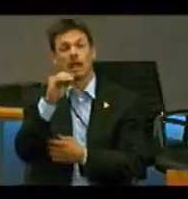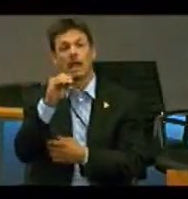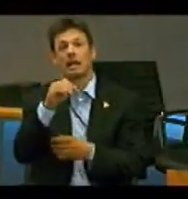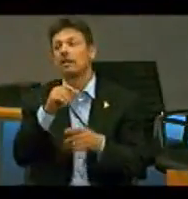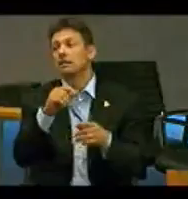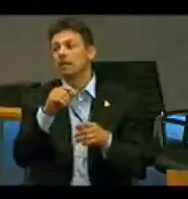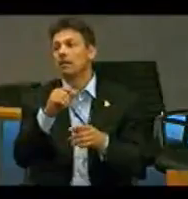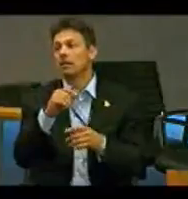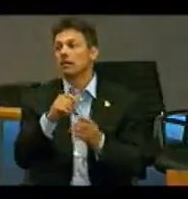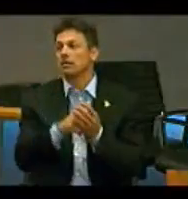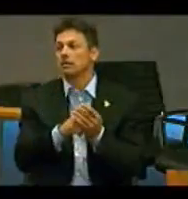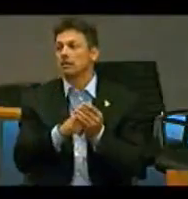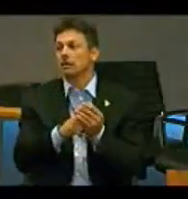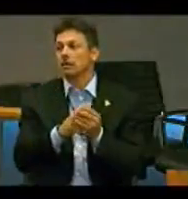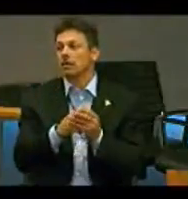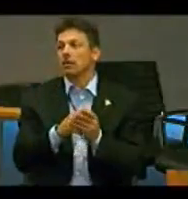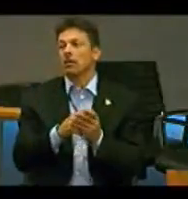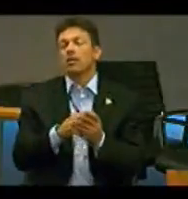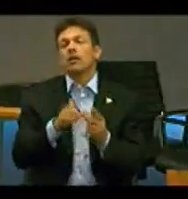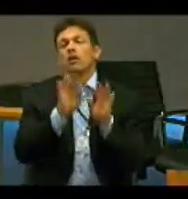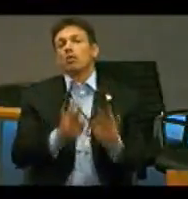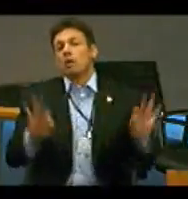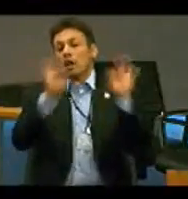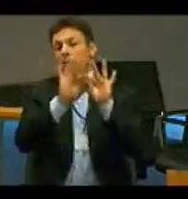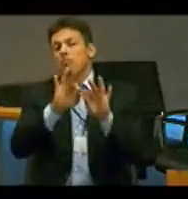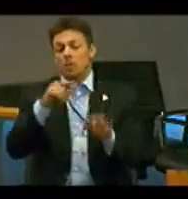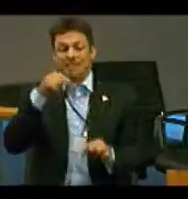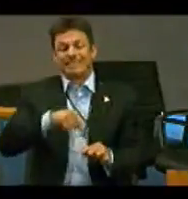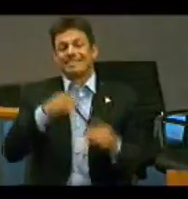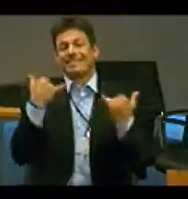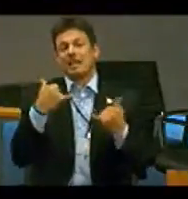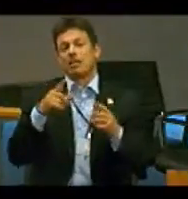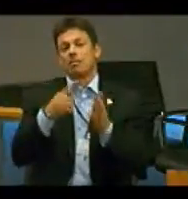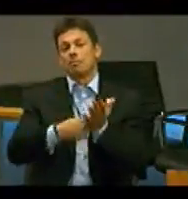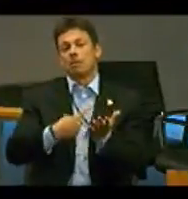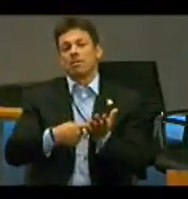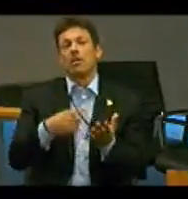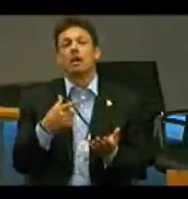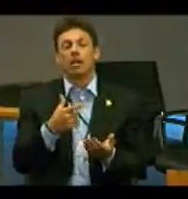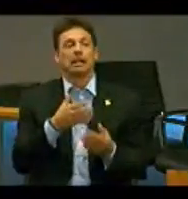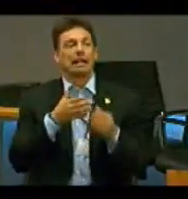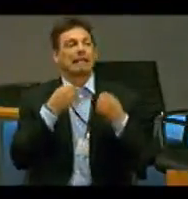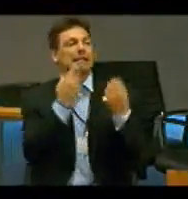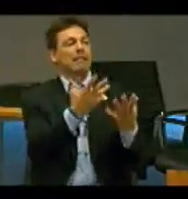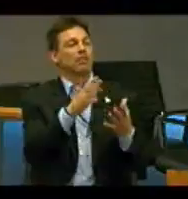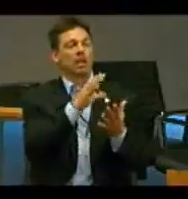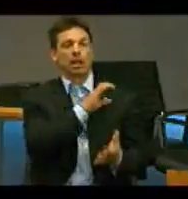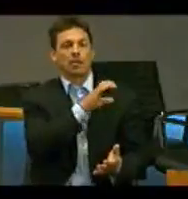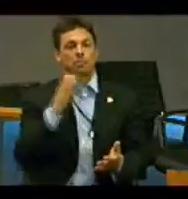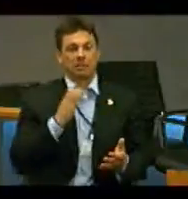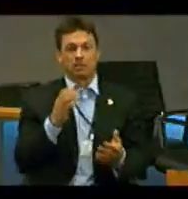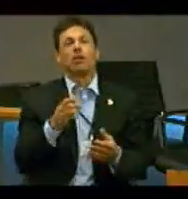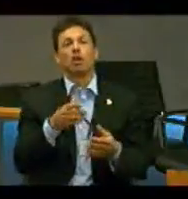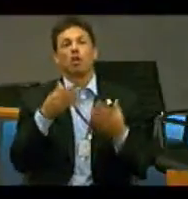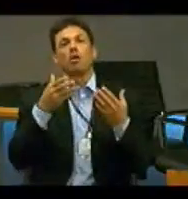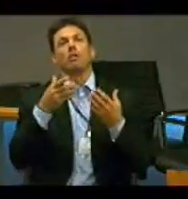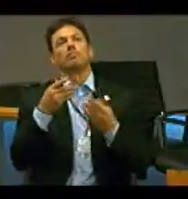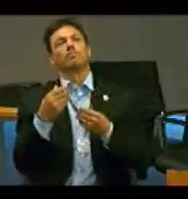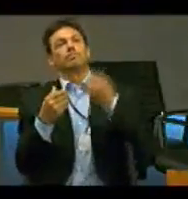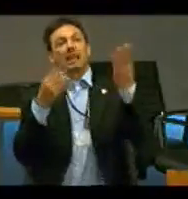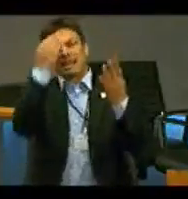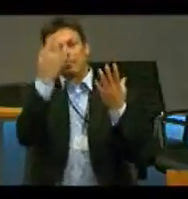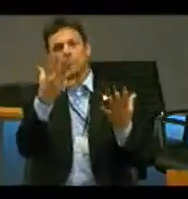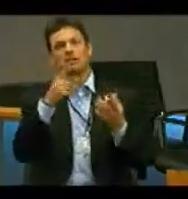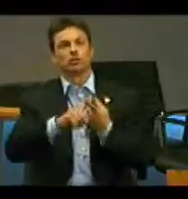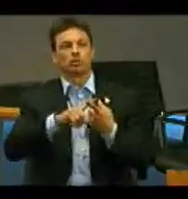happens, sex, confirms the critical importance of today's briefing, leading the way for the Commission to make recommendations to the President, Congress, and the